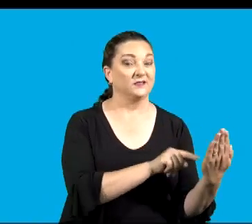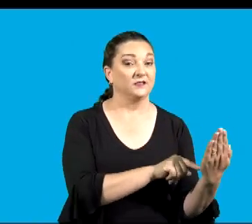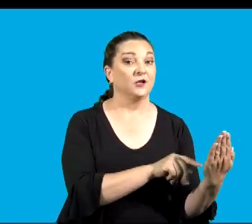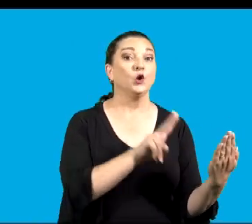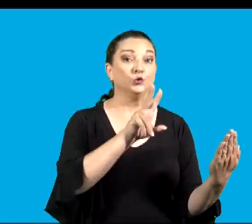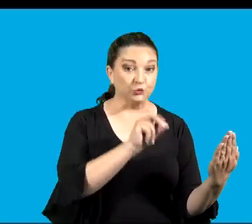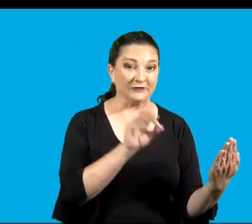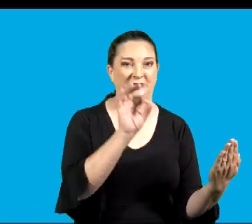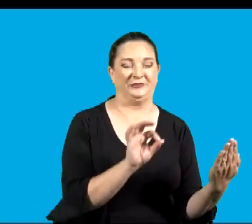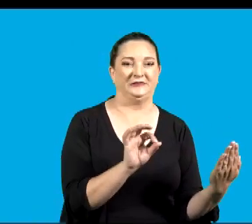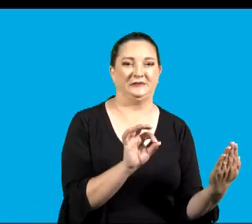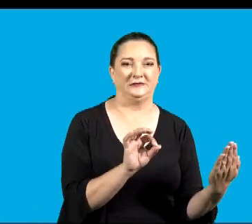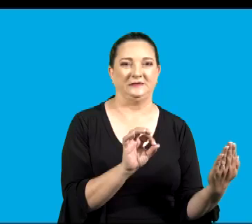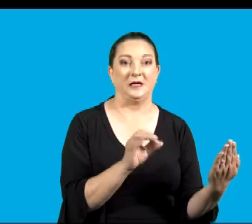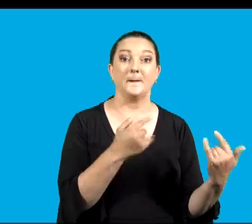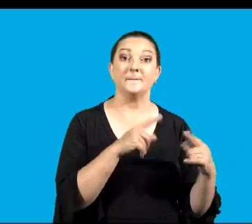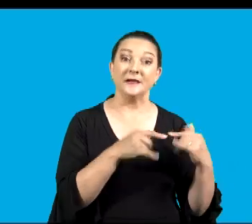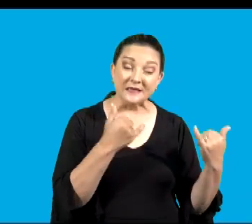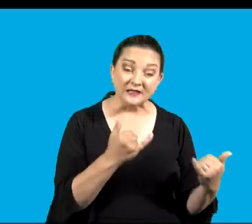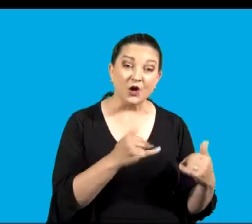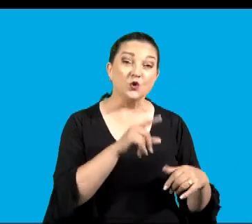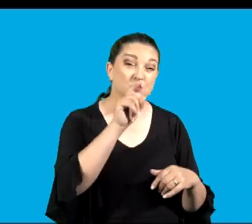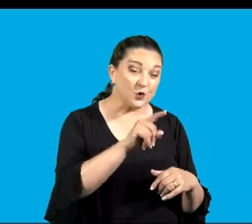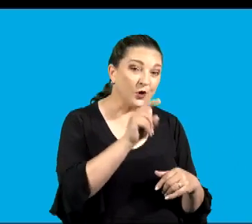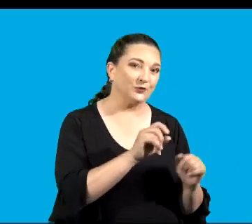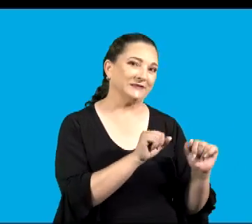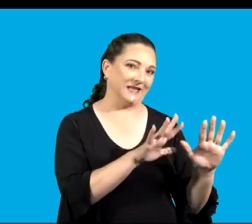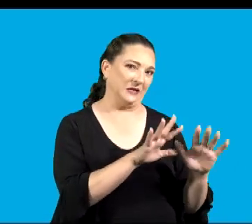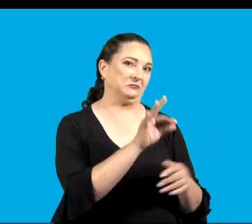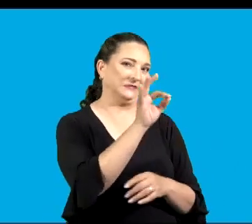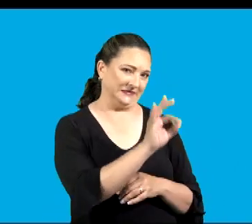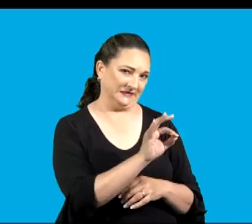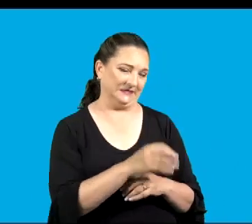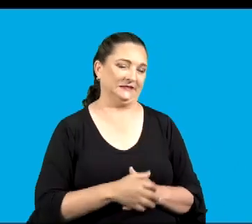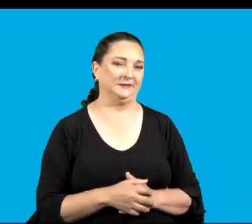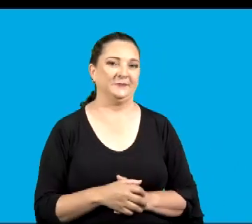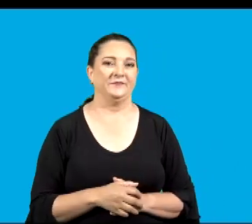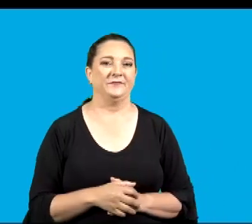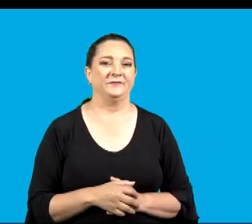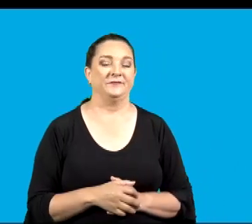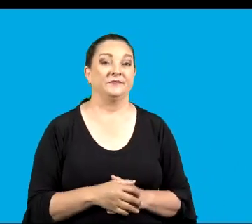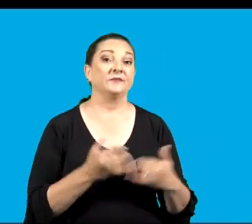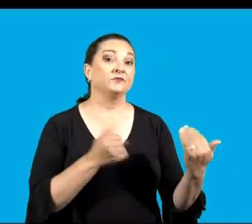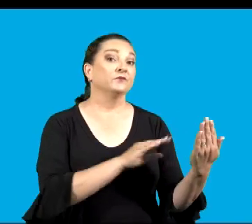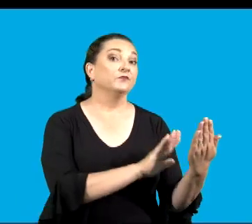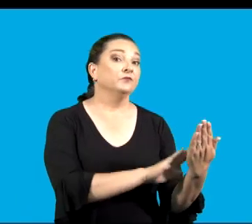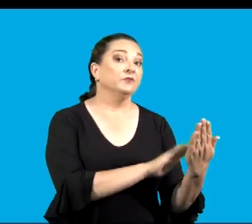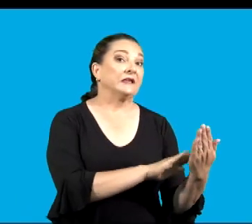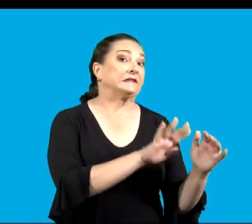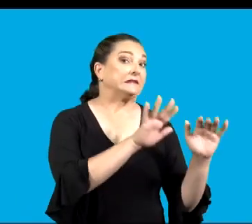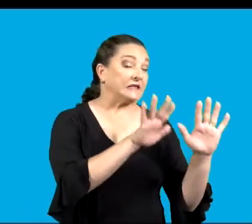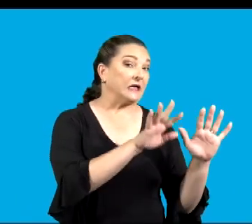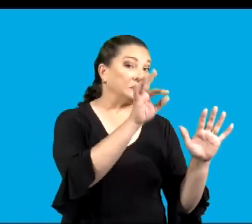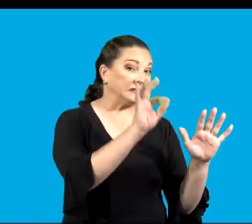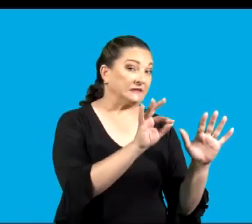recorded how much? 20%. And now we must record only 10%. So we're going to come now and we take that